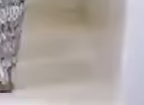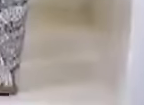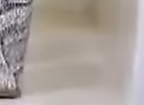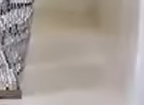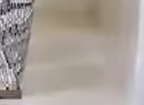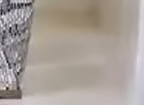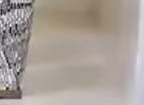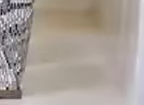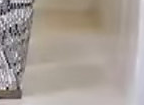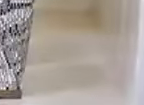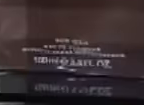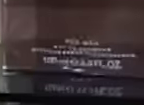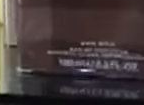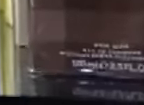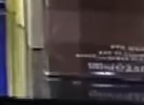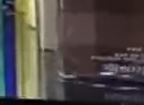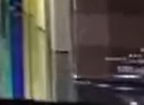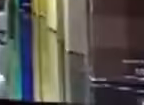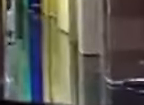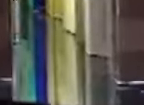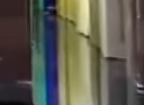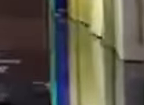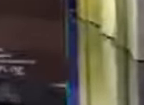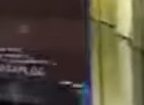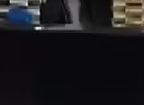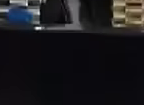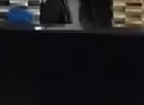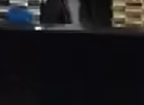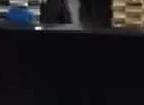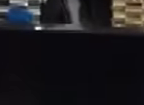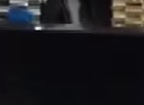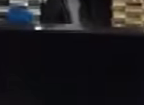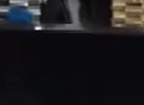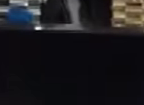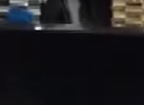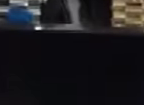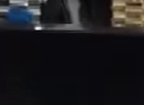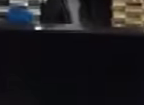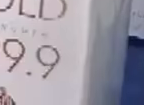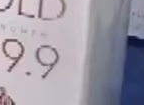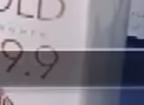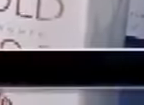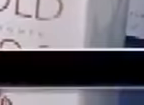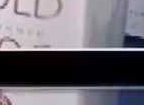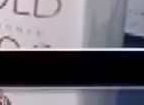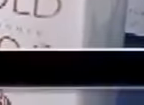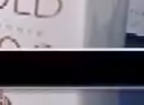bags, heels for all beautiful ladies, original perfumes, accessories and lot more.